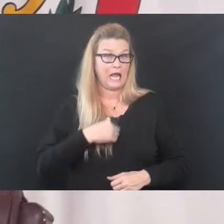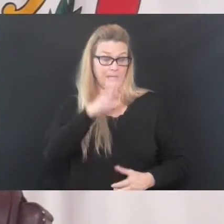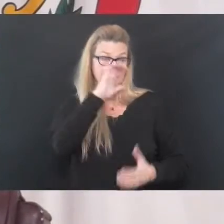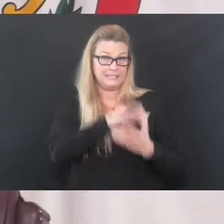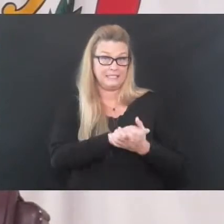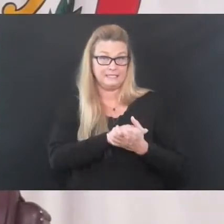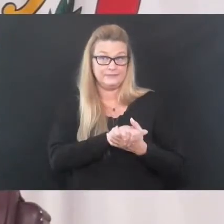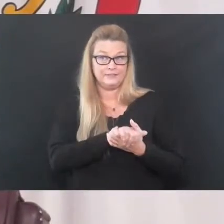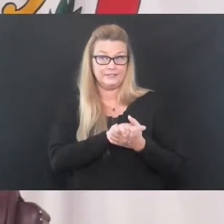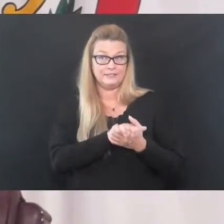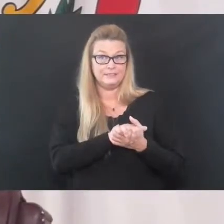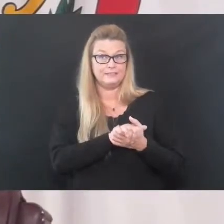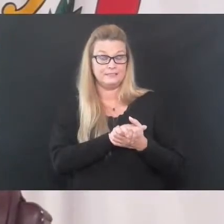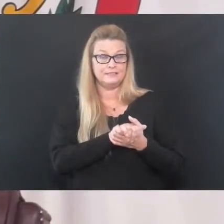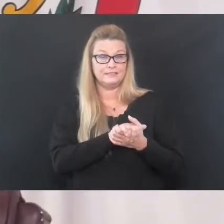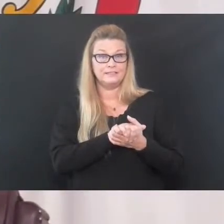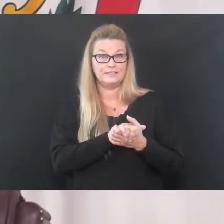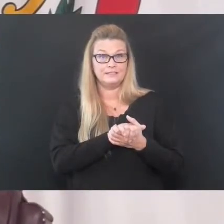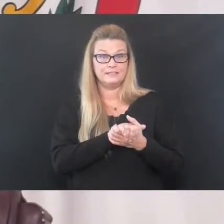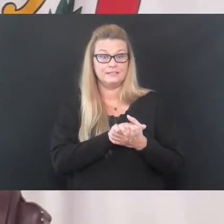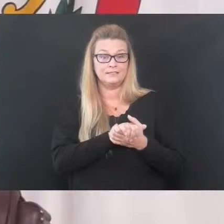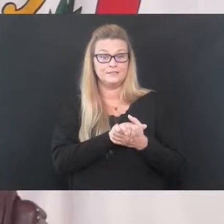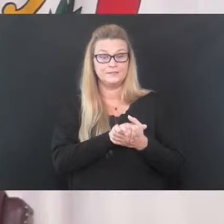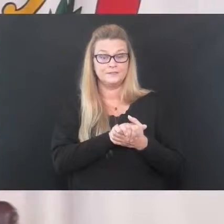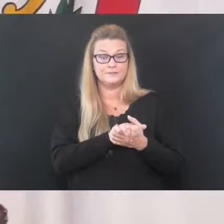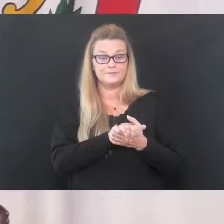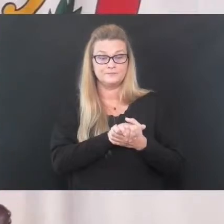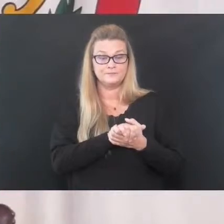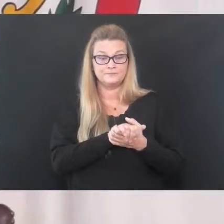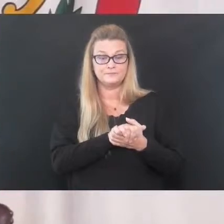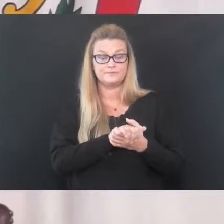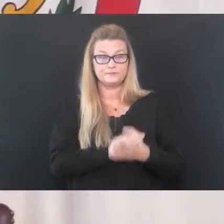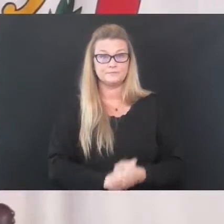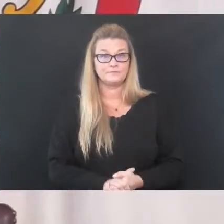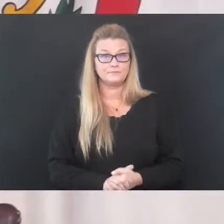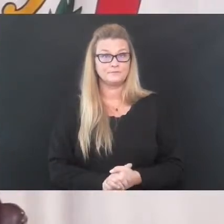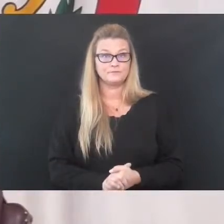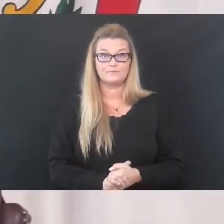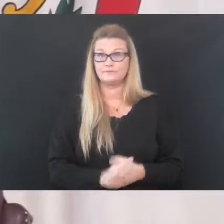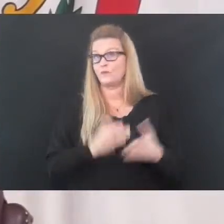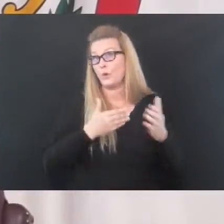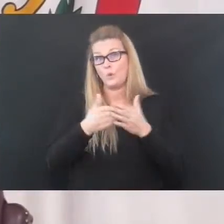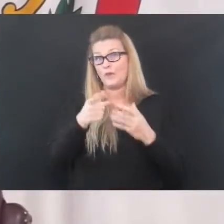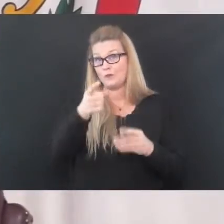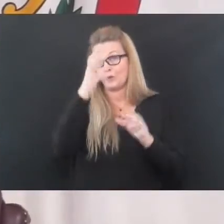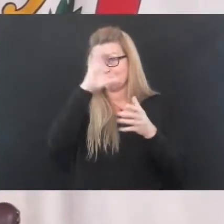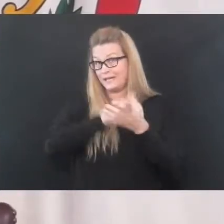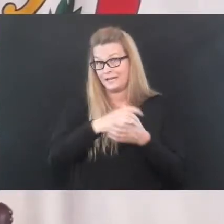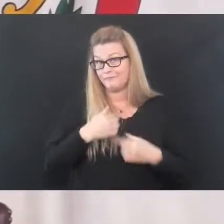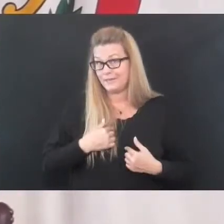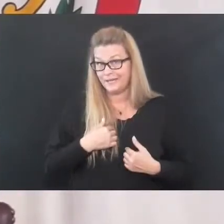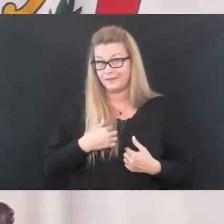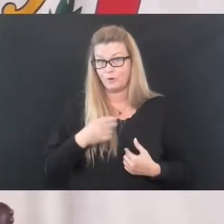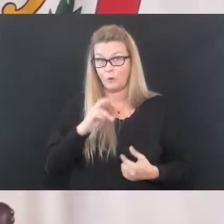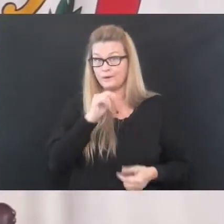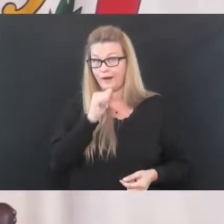believer. I am a real believer through and through. Whether you believe it or don't believe it, I don't really care.